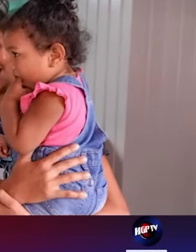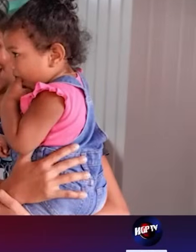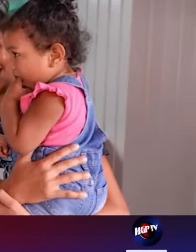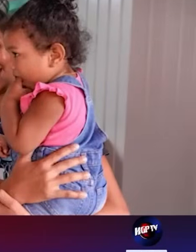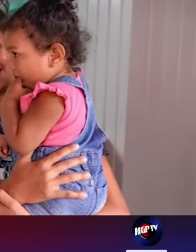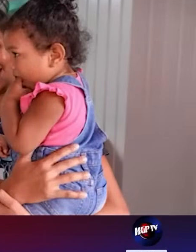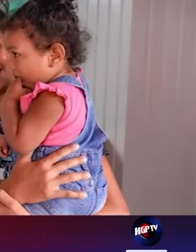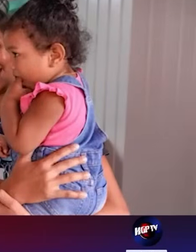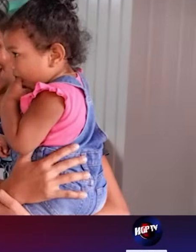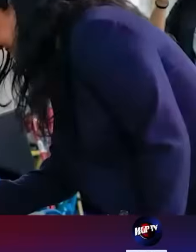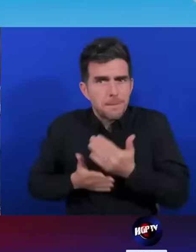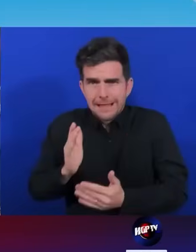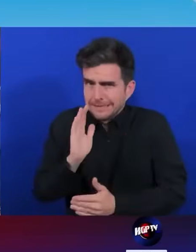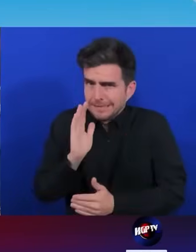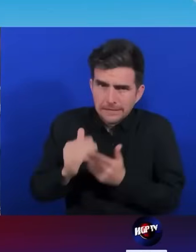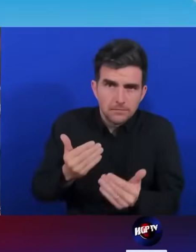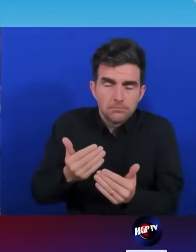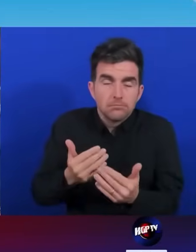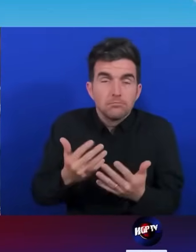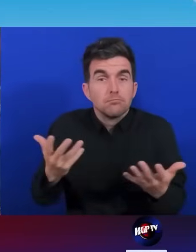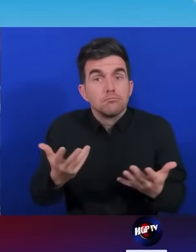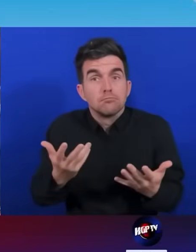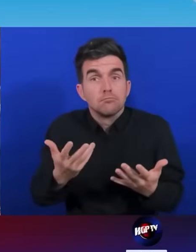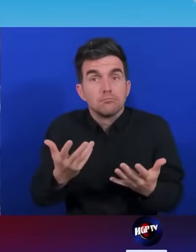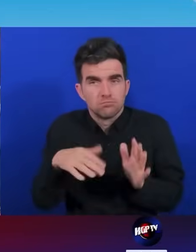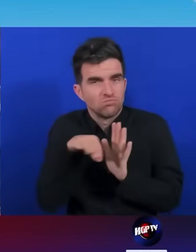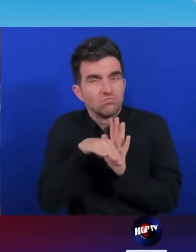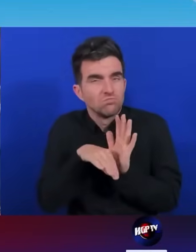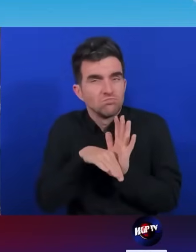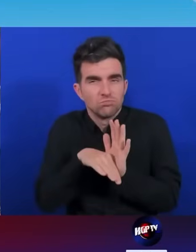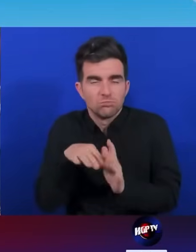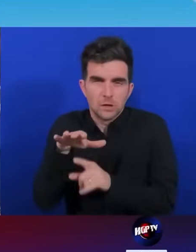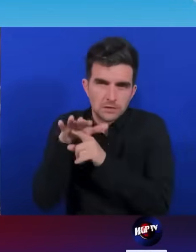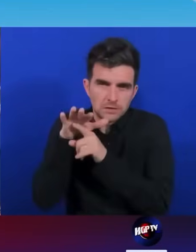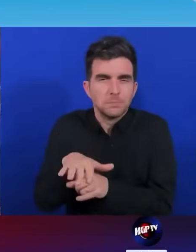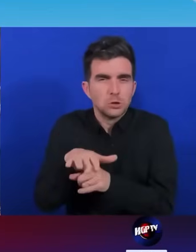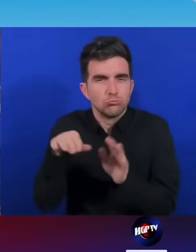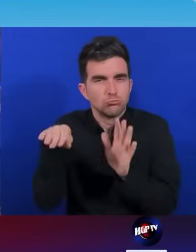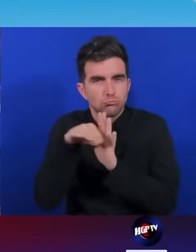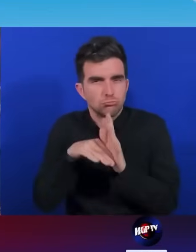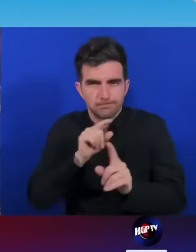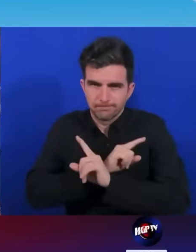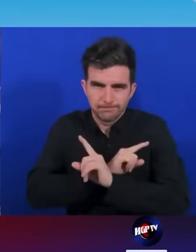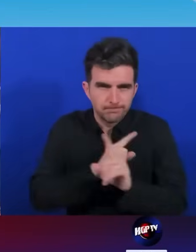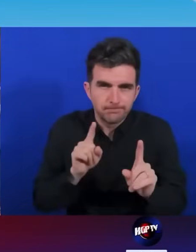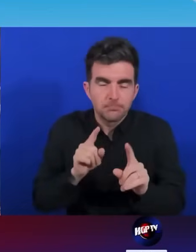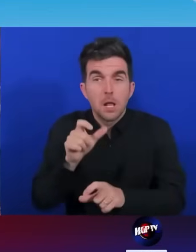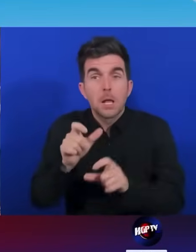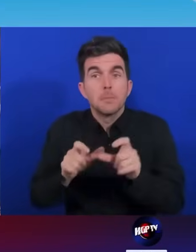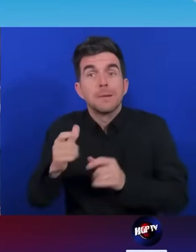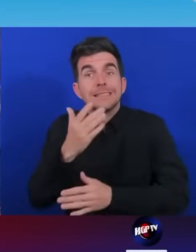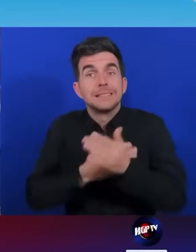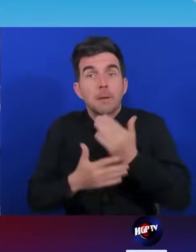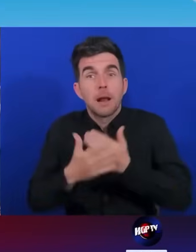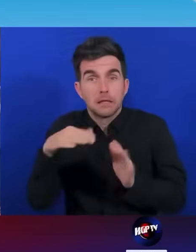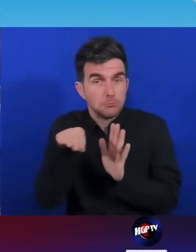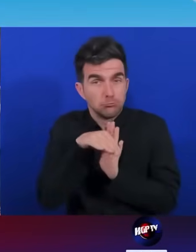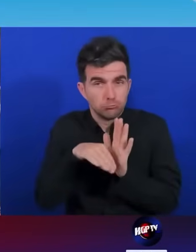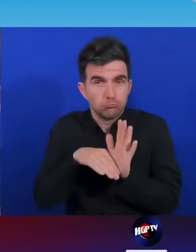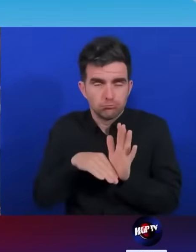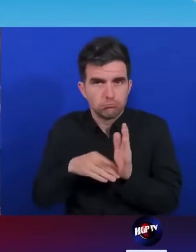with Disabilities Act. Provide the legal foundation to prohibit discrimination in employment,